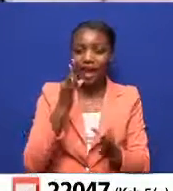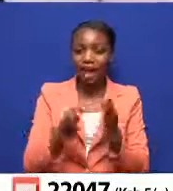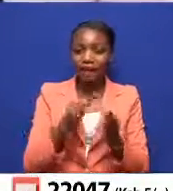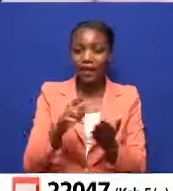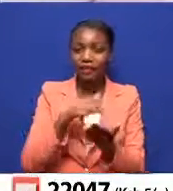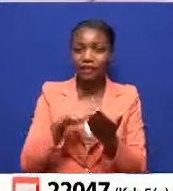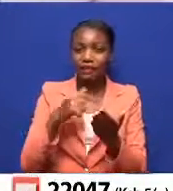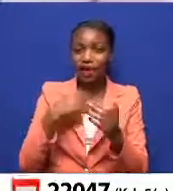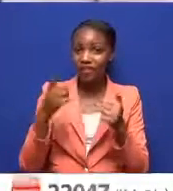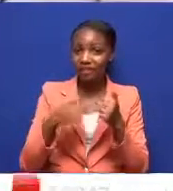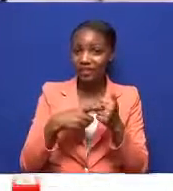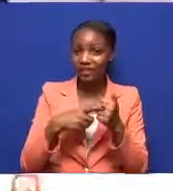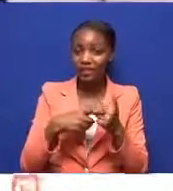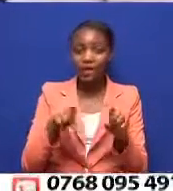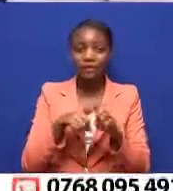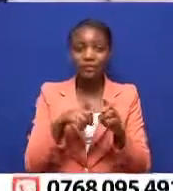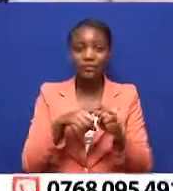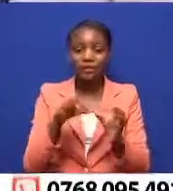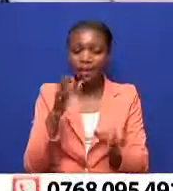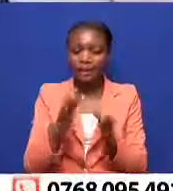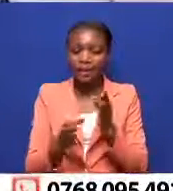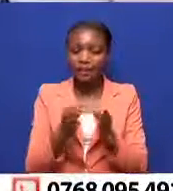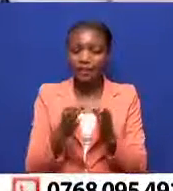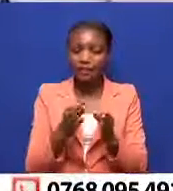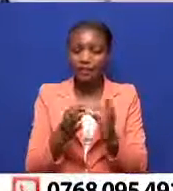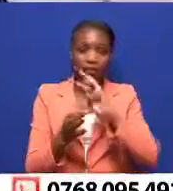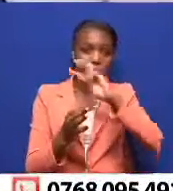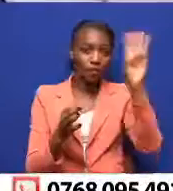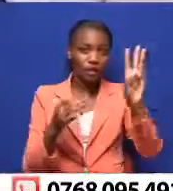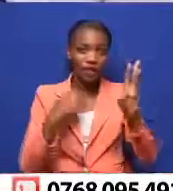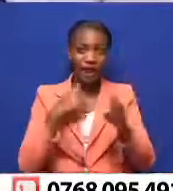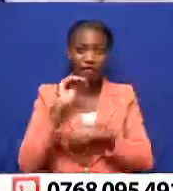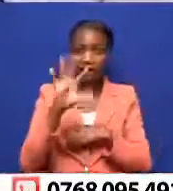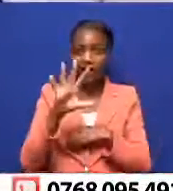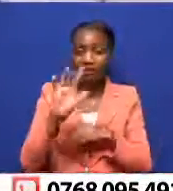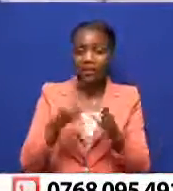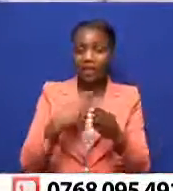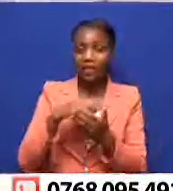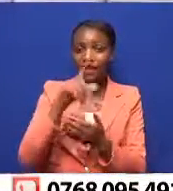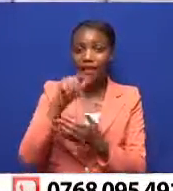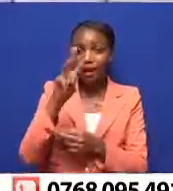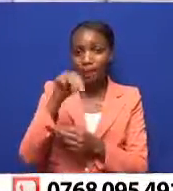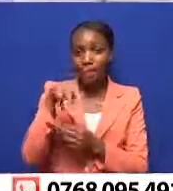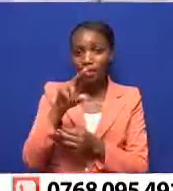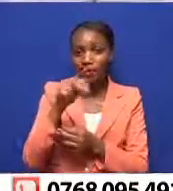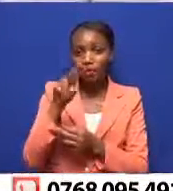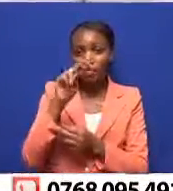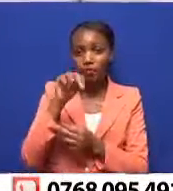has 6, Embakasi West has 5, Kamukonji has 2,